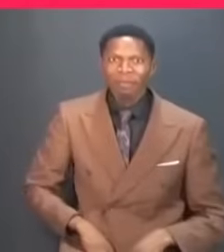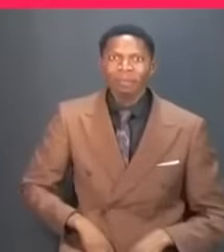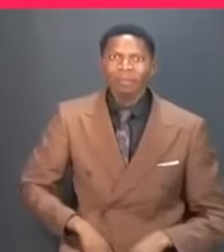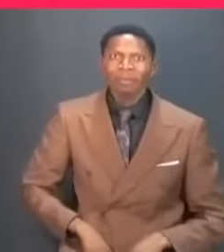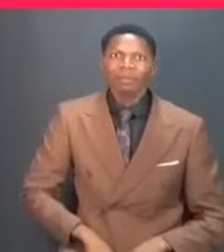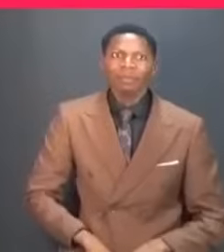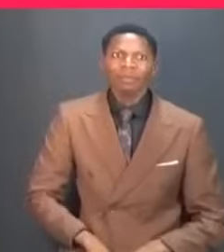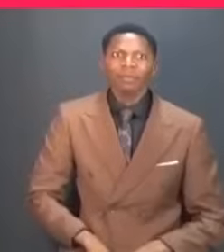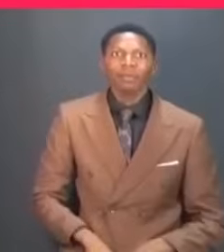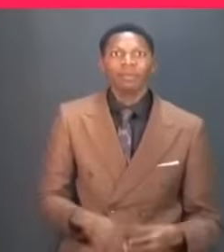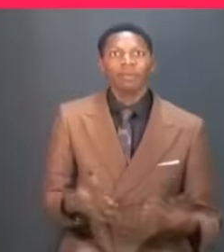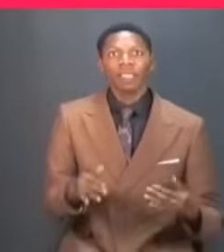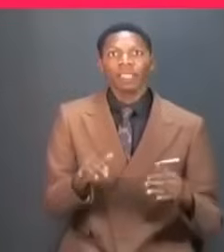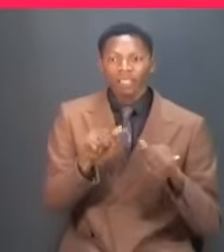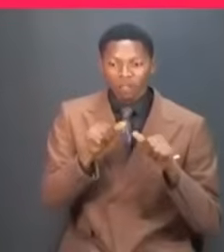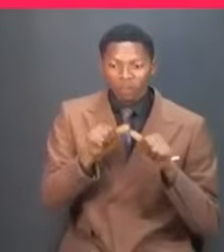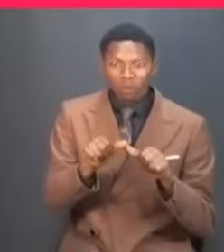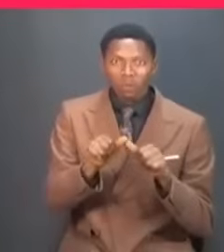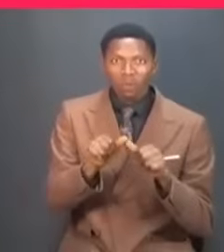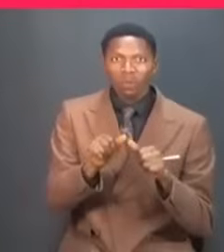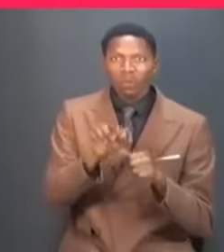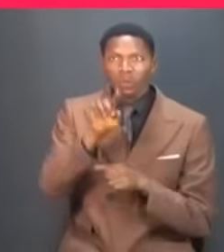We move on to question number